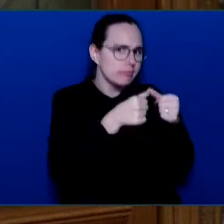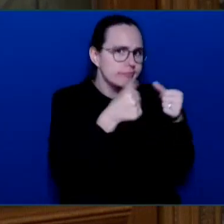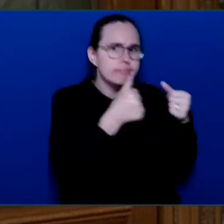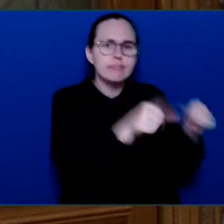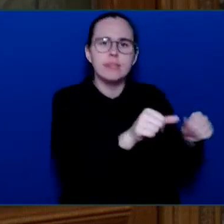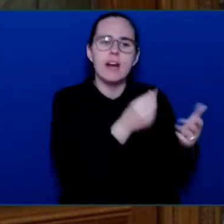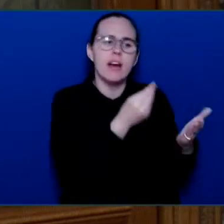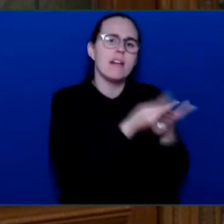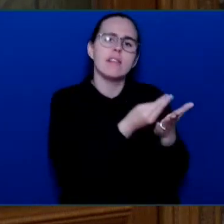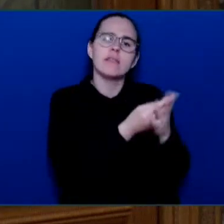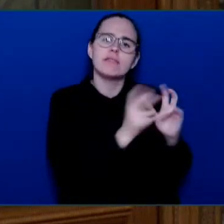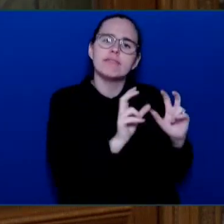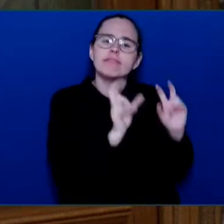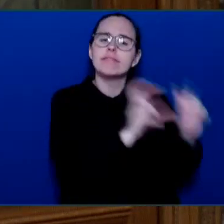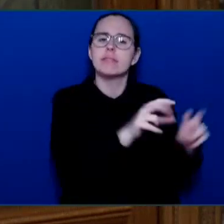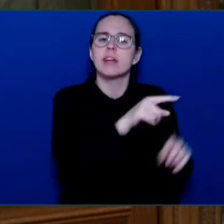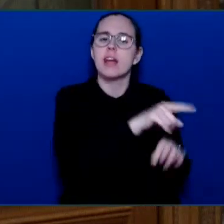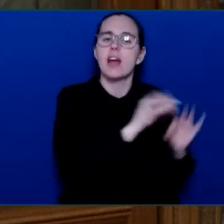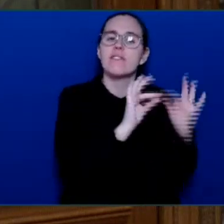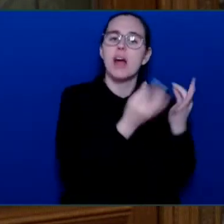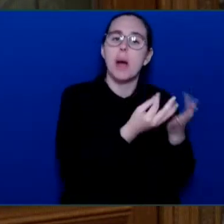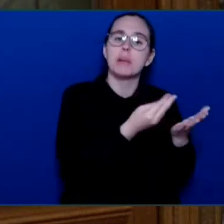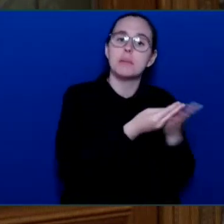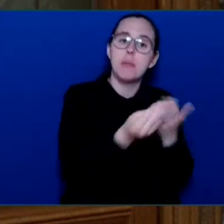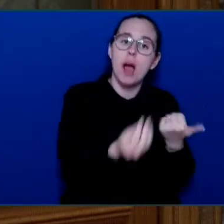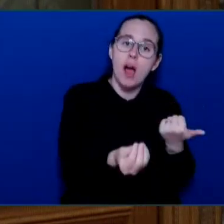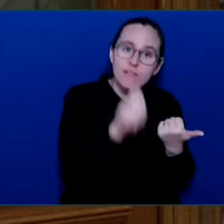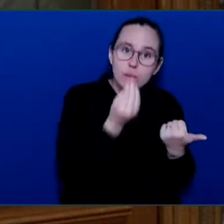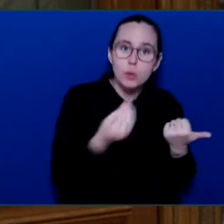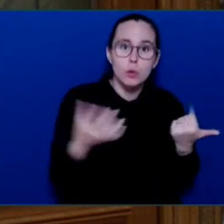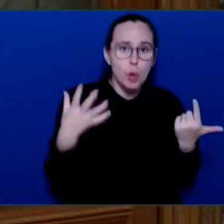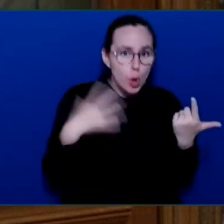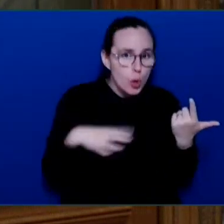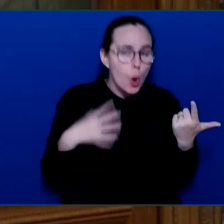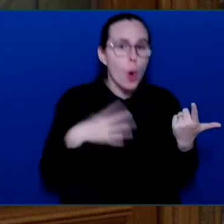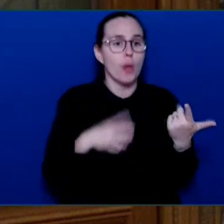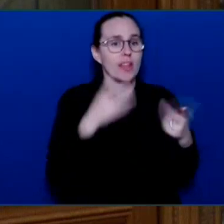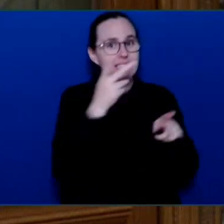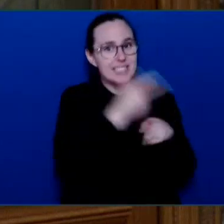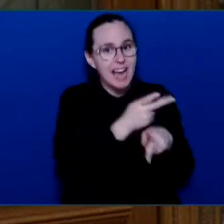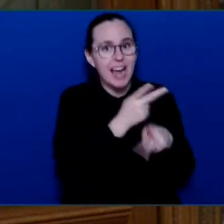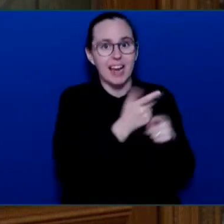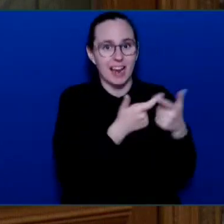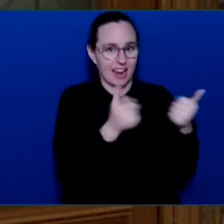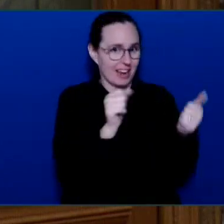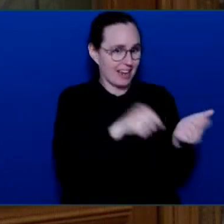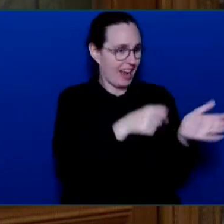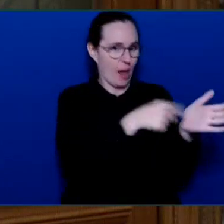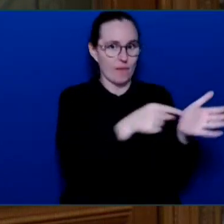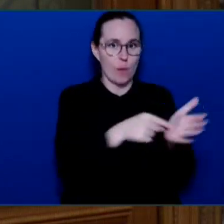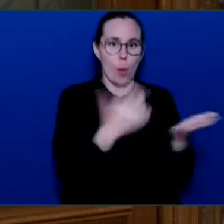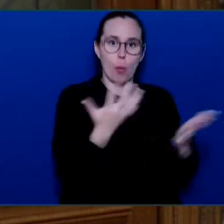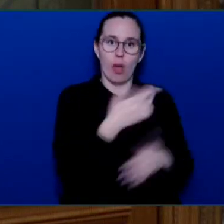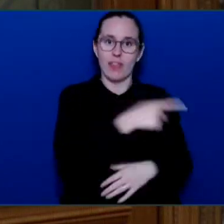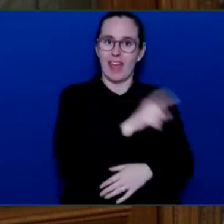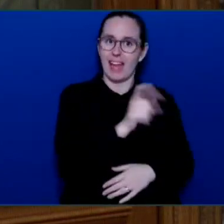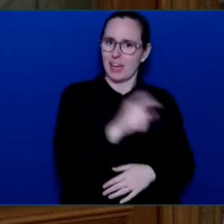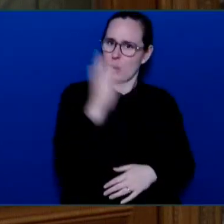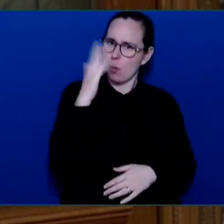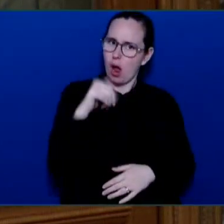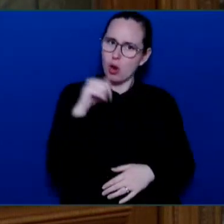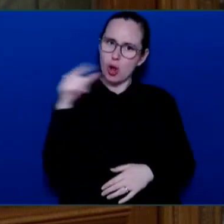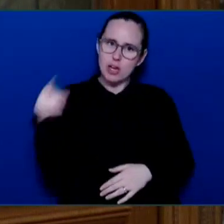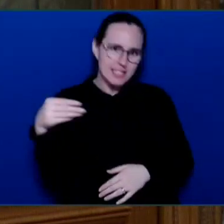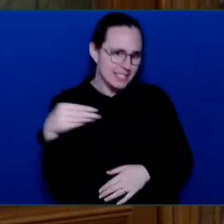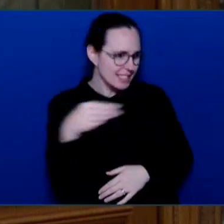and other social services that they need. Instead of having the social workers, why not have them support the family, not destroy